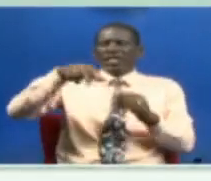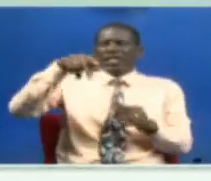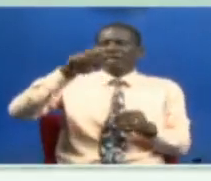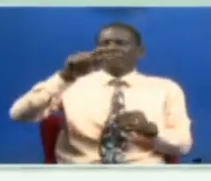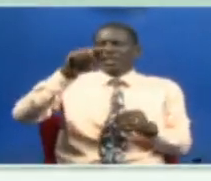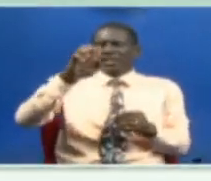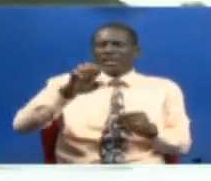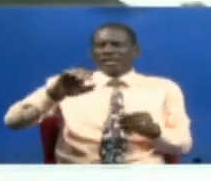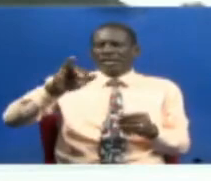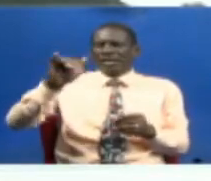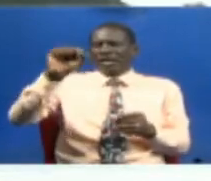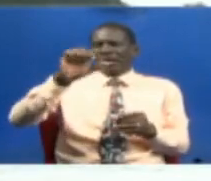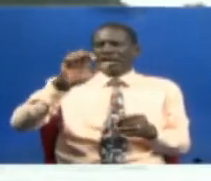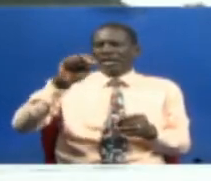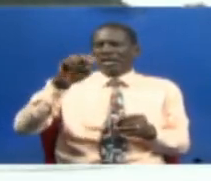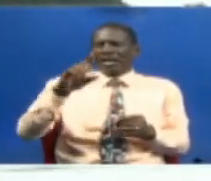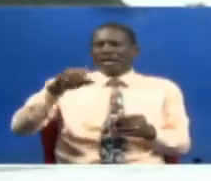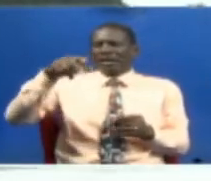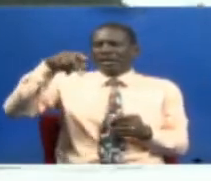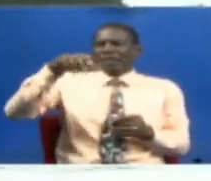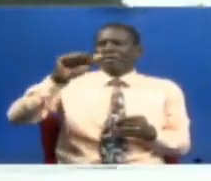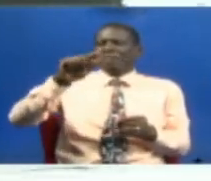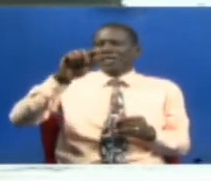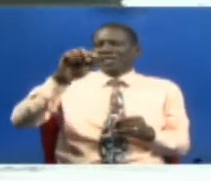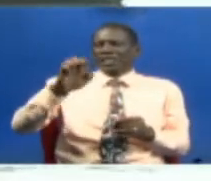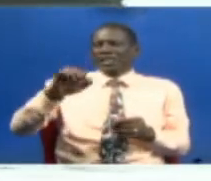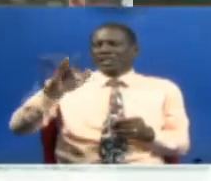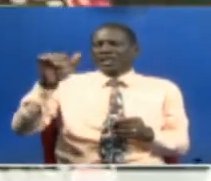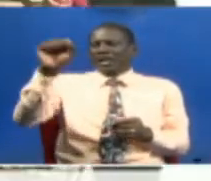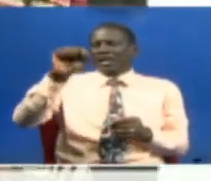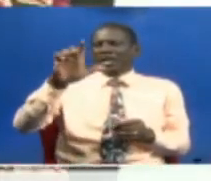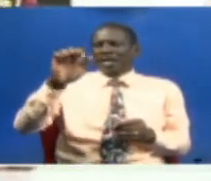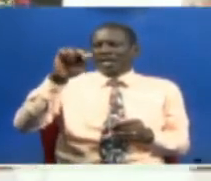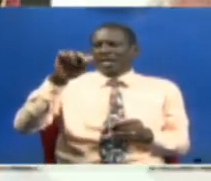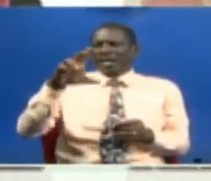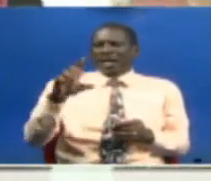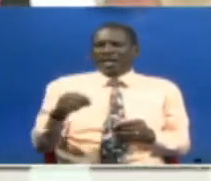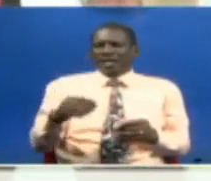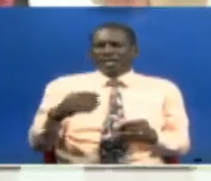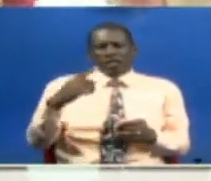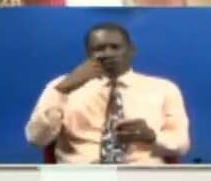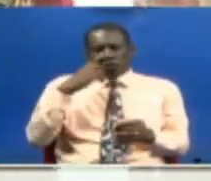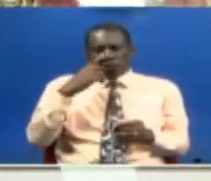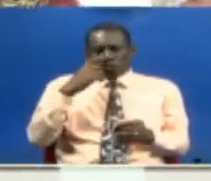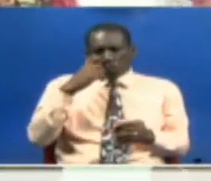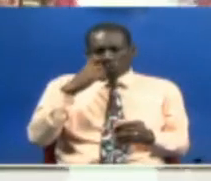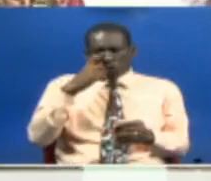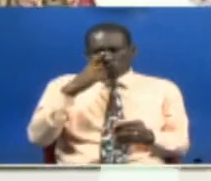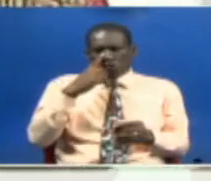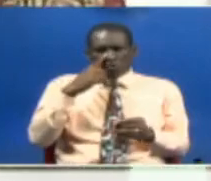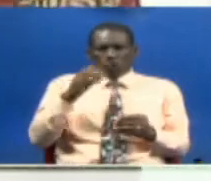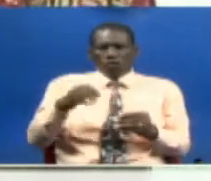Pate Island in the Lamu archipelago, home to fishing communities.